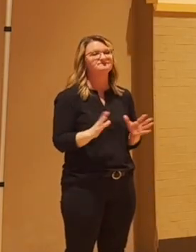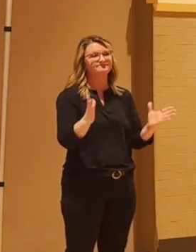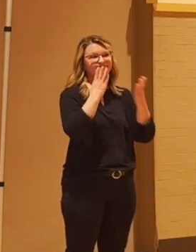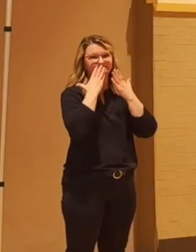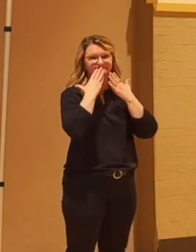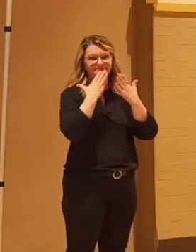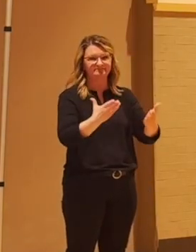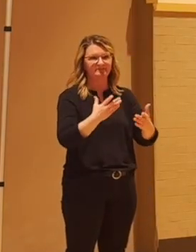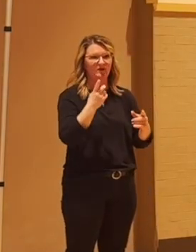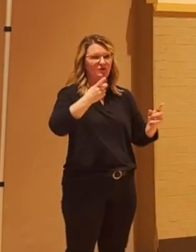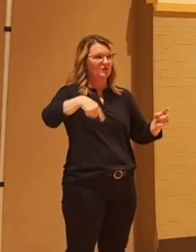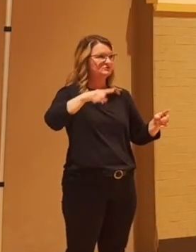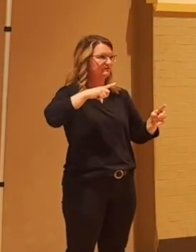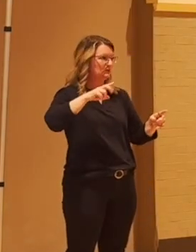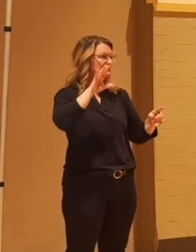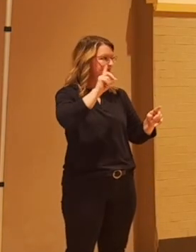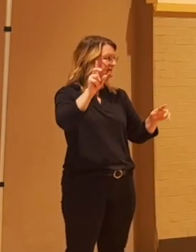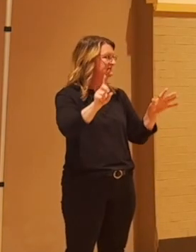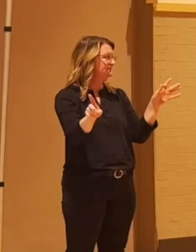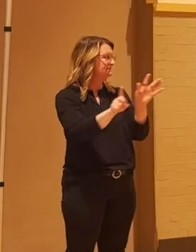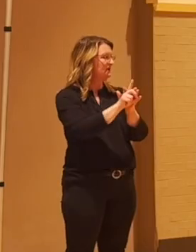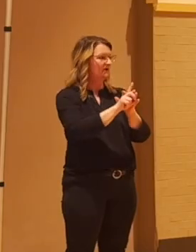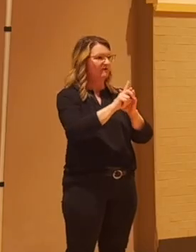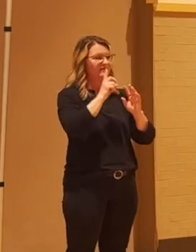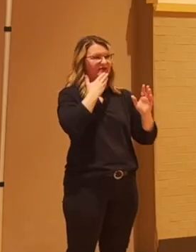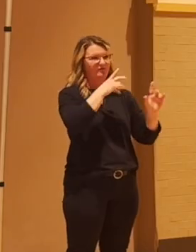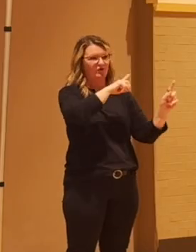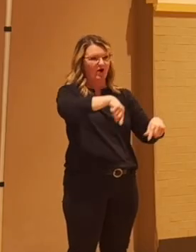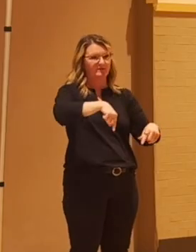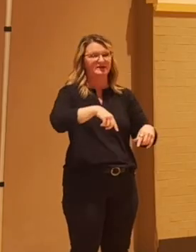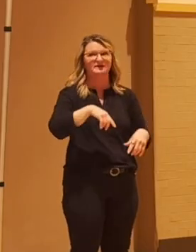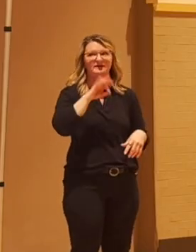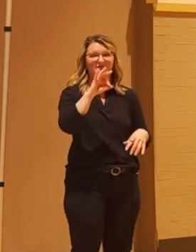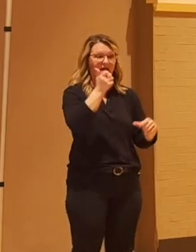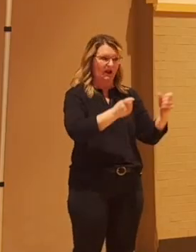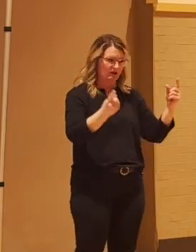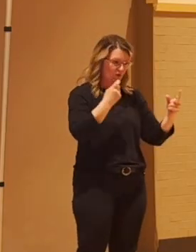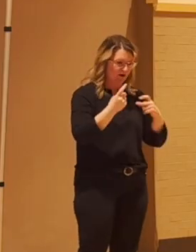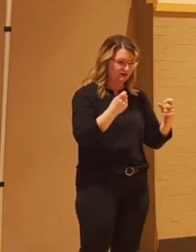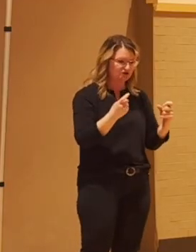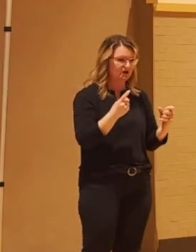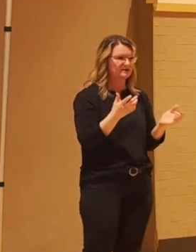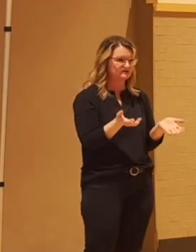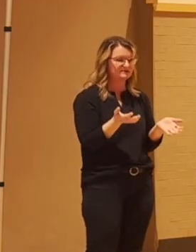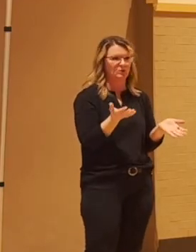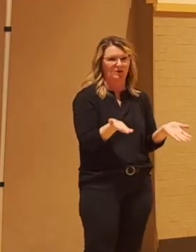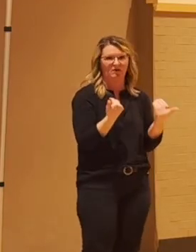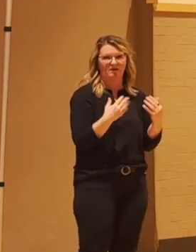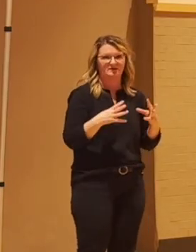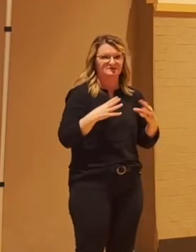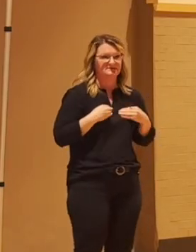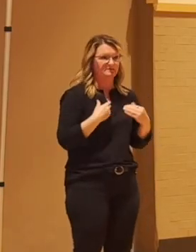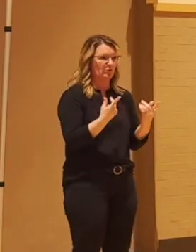thank those of you who did attend for coming. If there are any questions, we'll take those questions